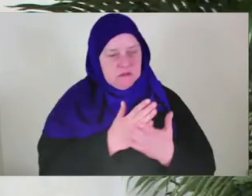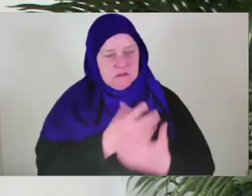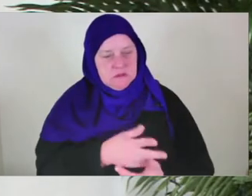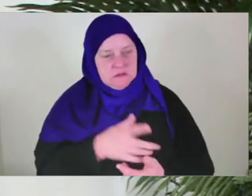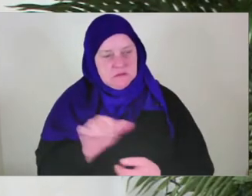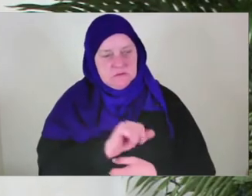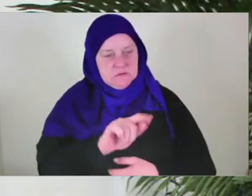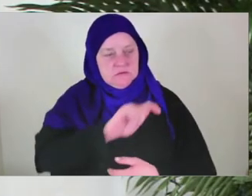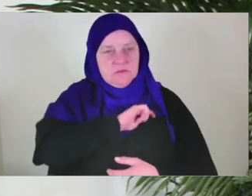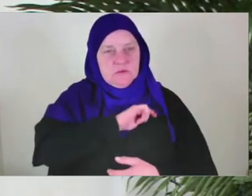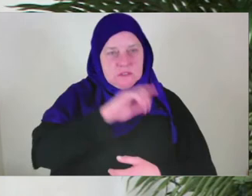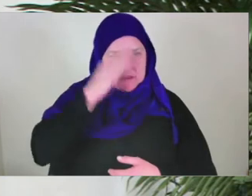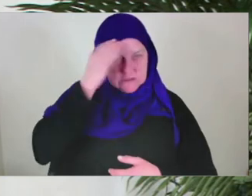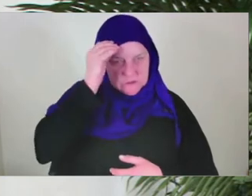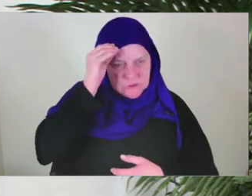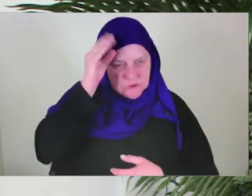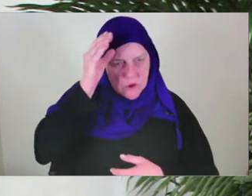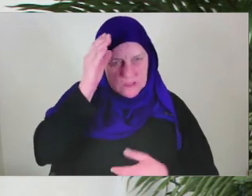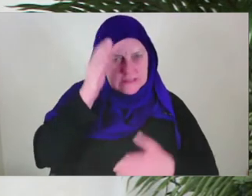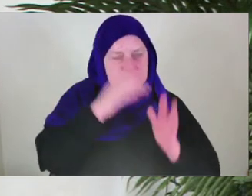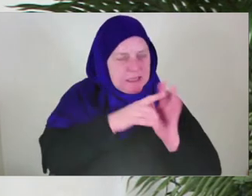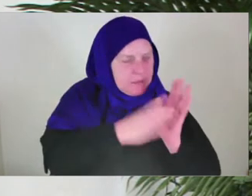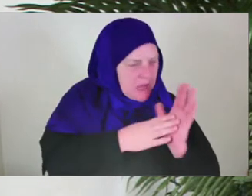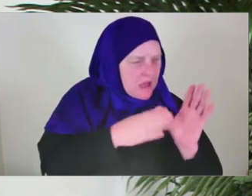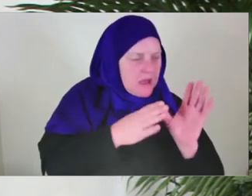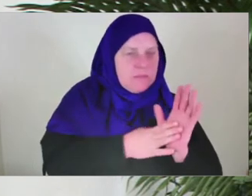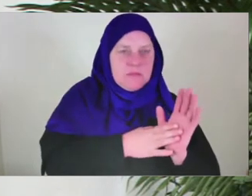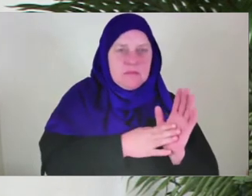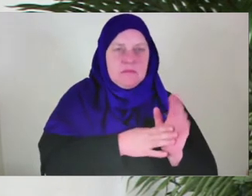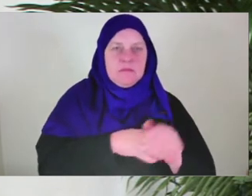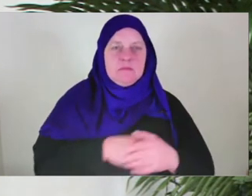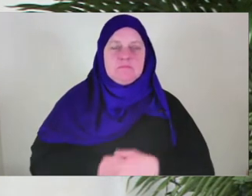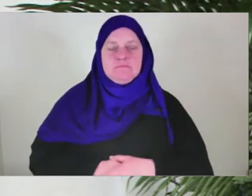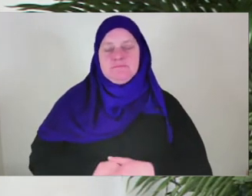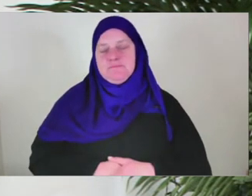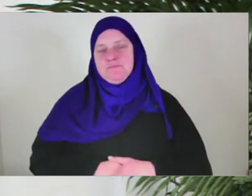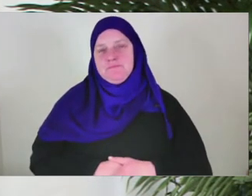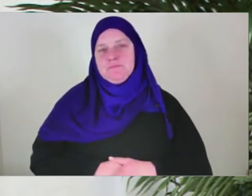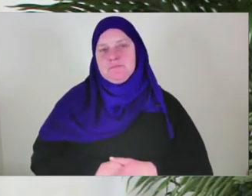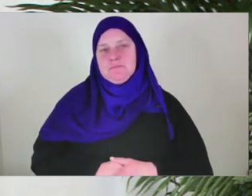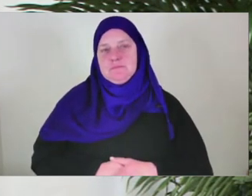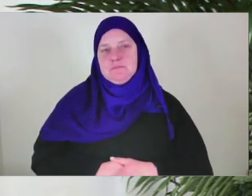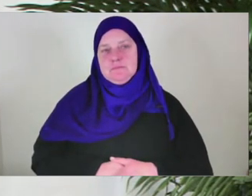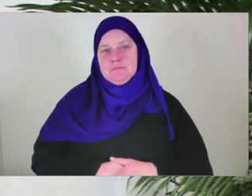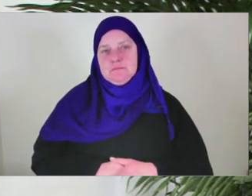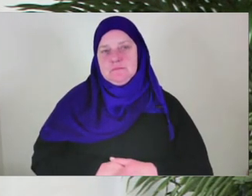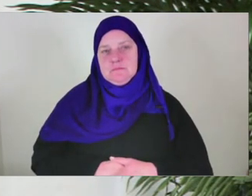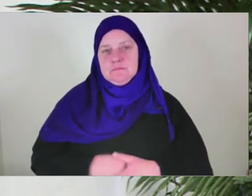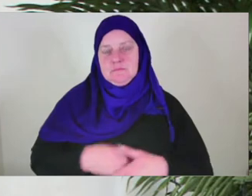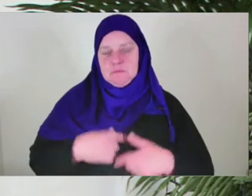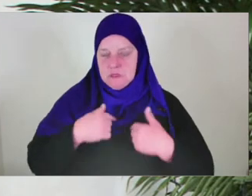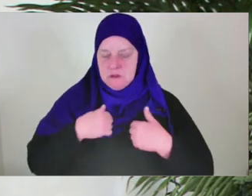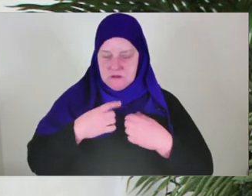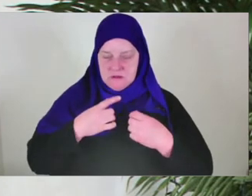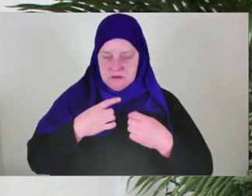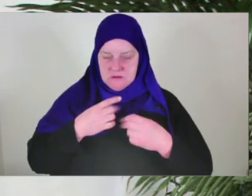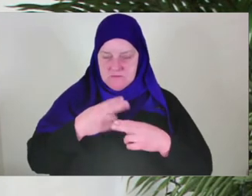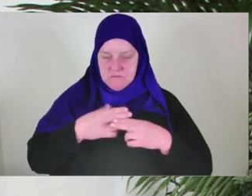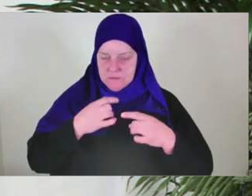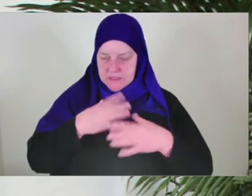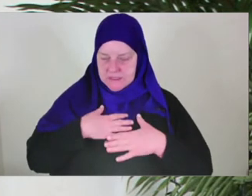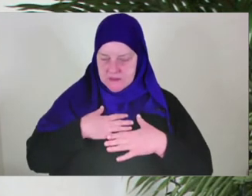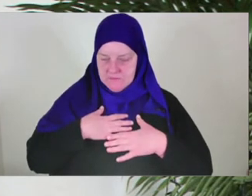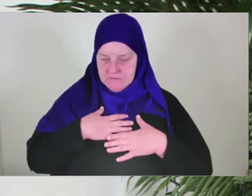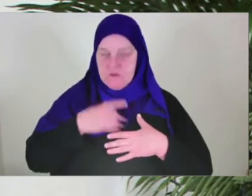Yeah, it's like having a view, for example, my very limited view of what's directly in front of me as an individual versus somebody